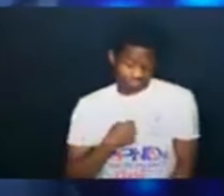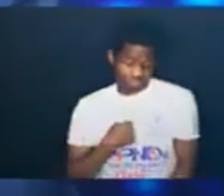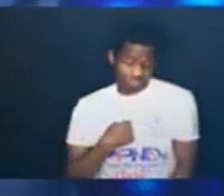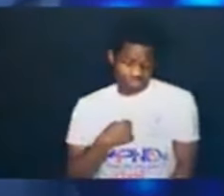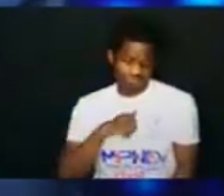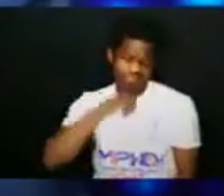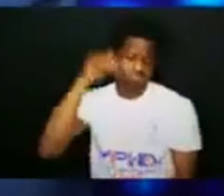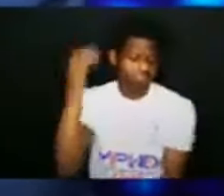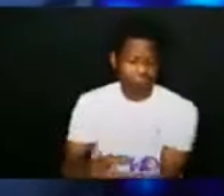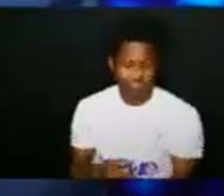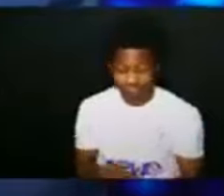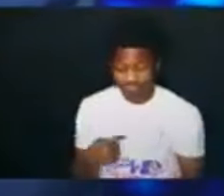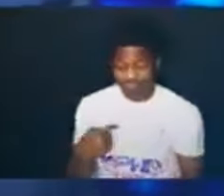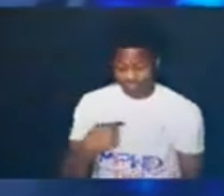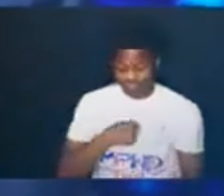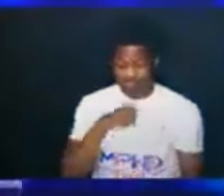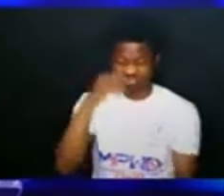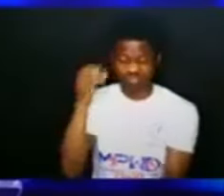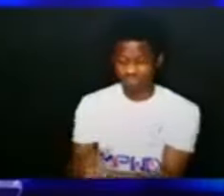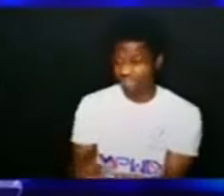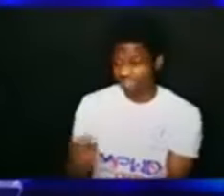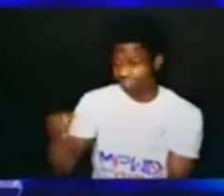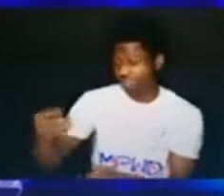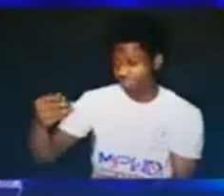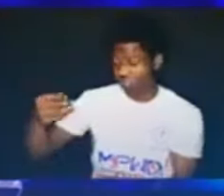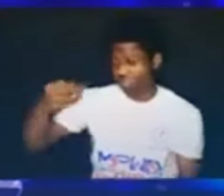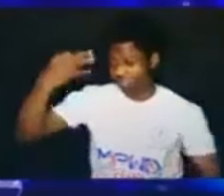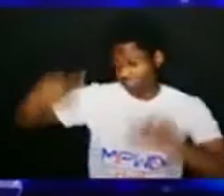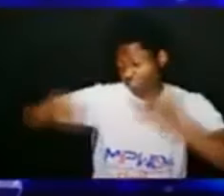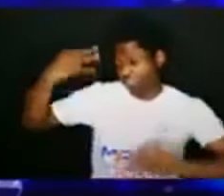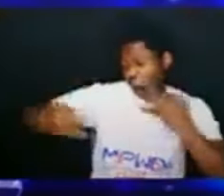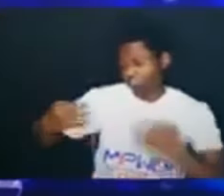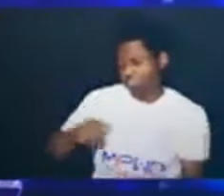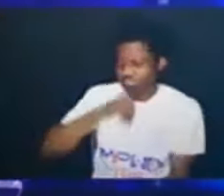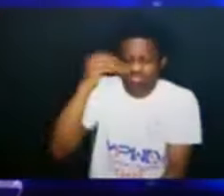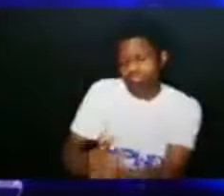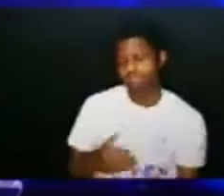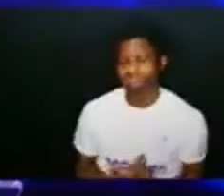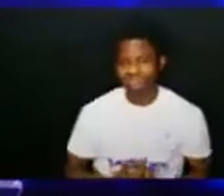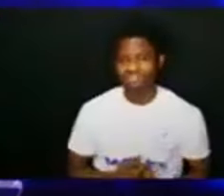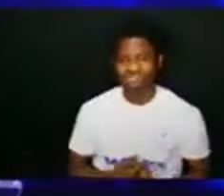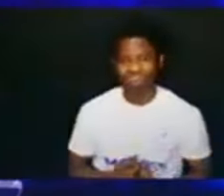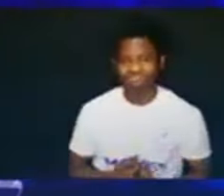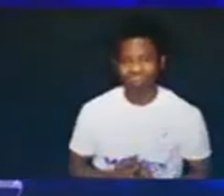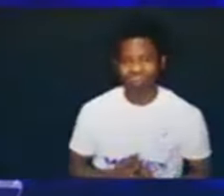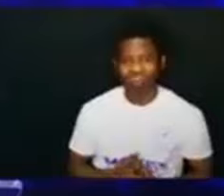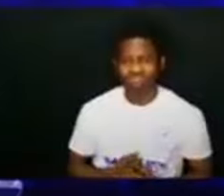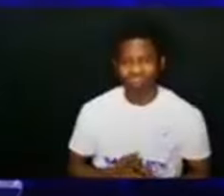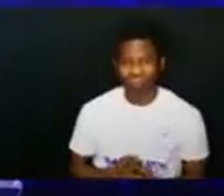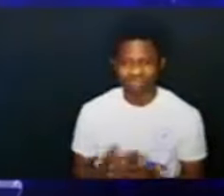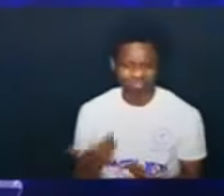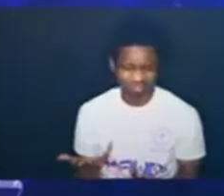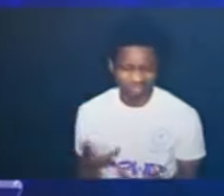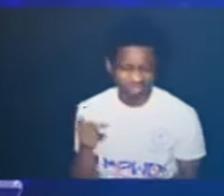if I'm judged by you. I care very little. The people are disturbing him. He said, I care very little. They are saying, look at his